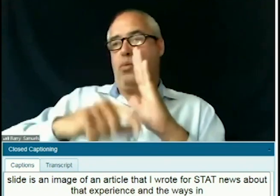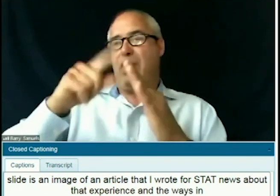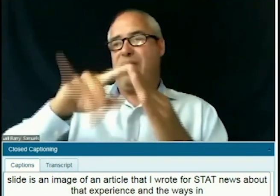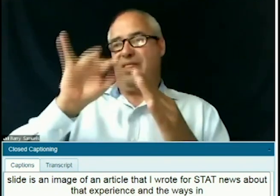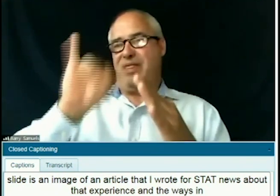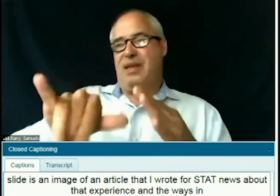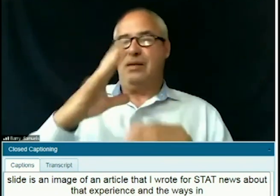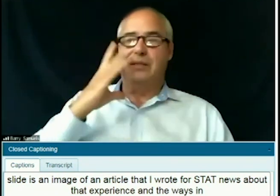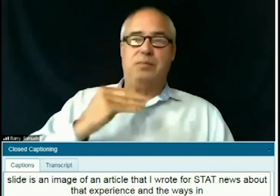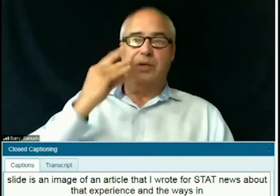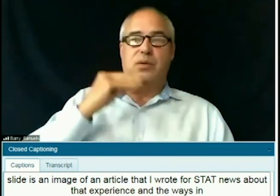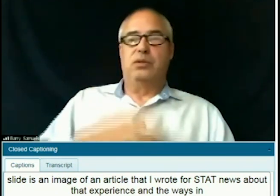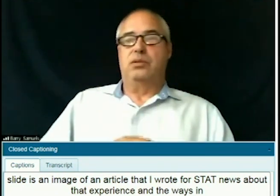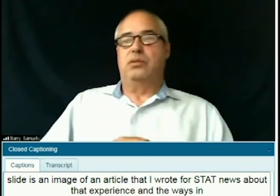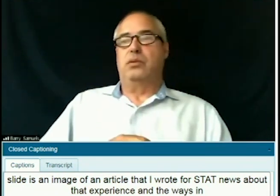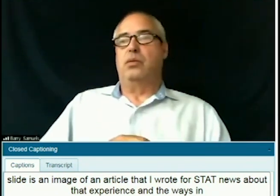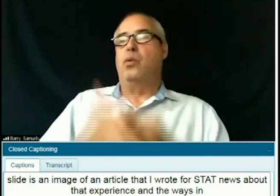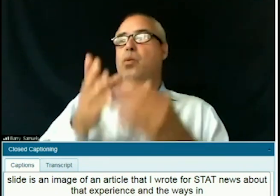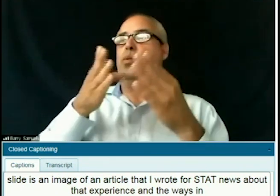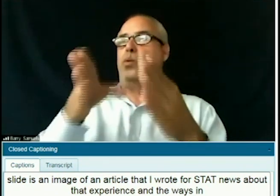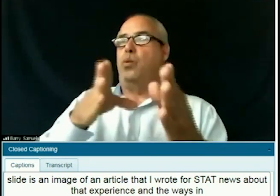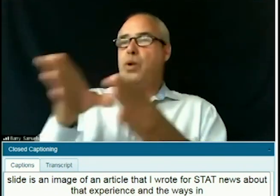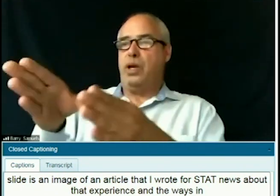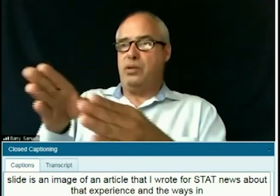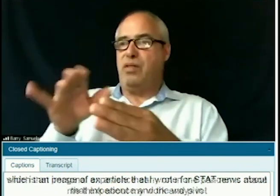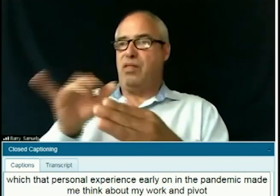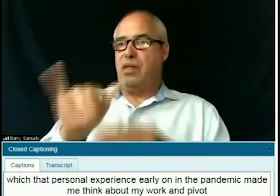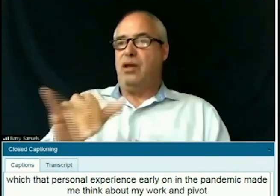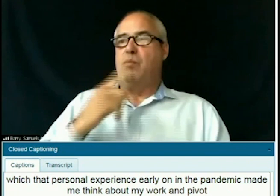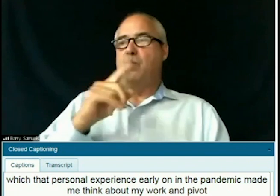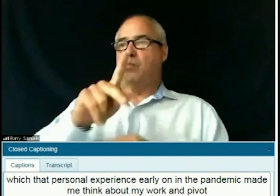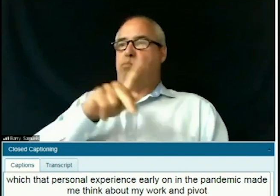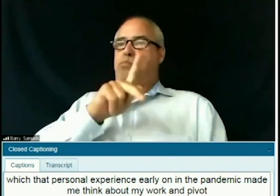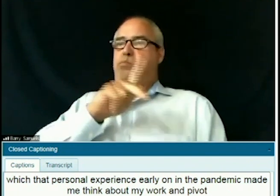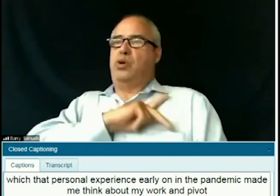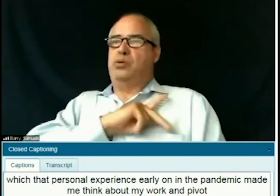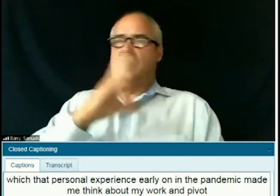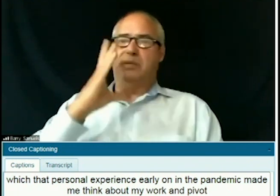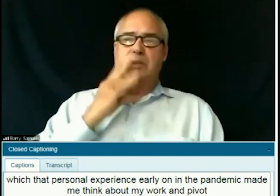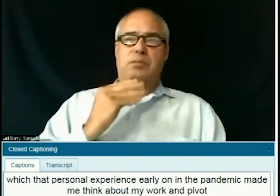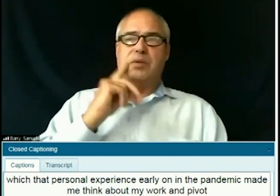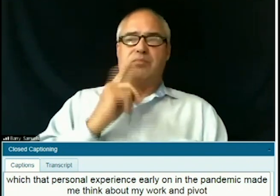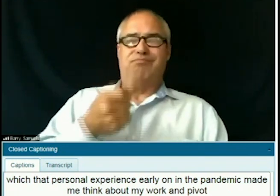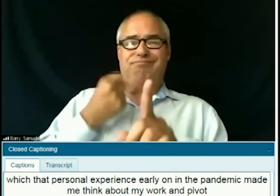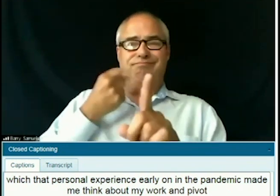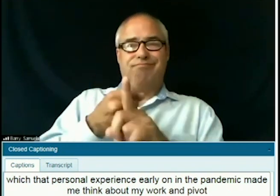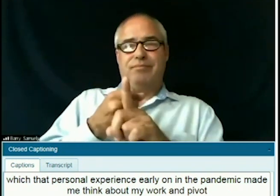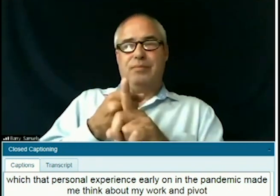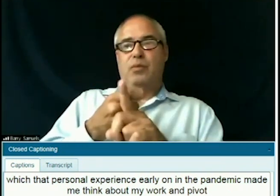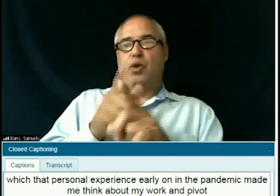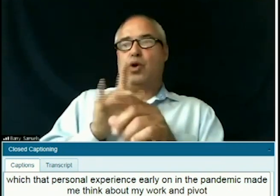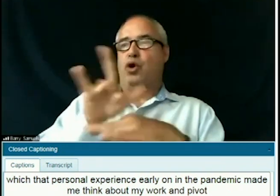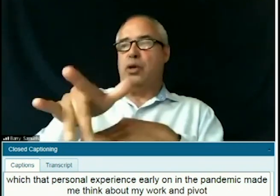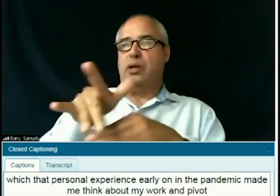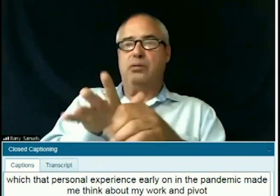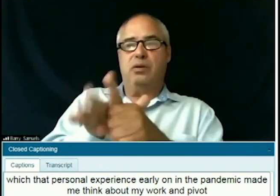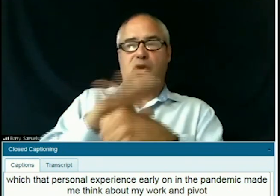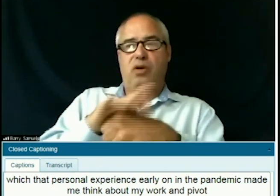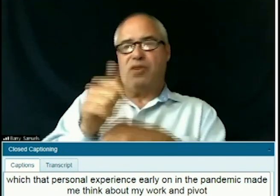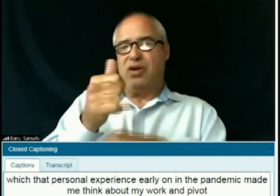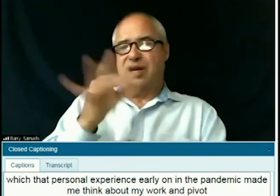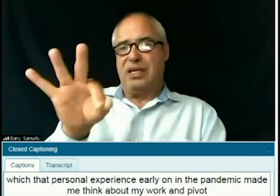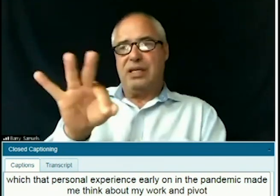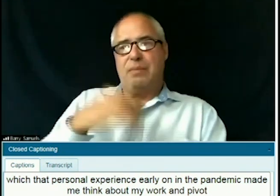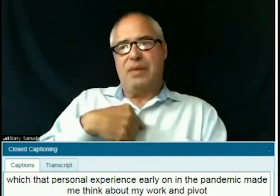experience and the ways in which that personal experience early on in the pandemic made me think about my